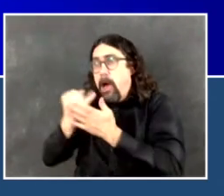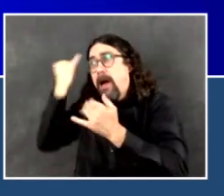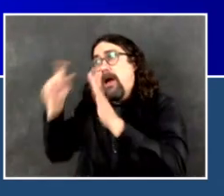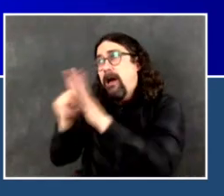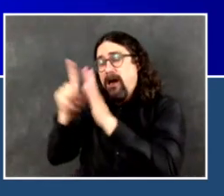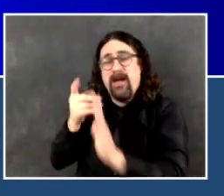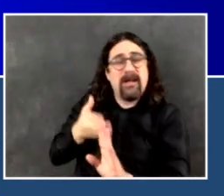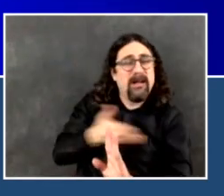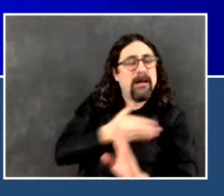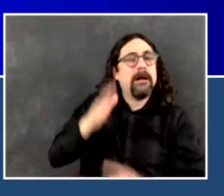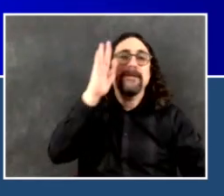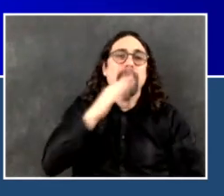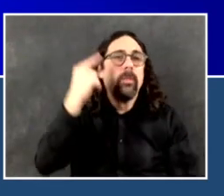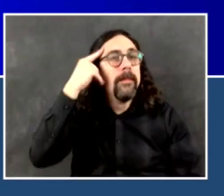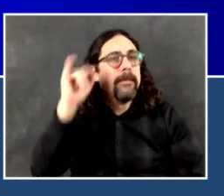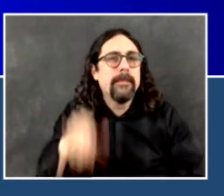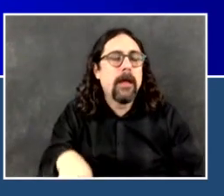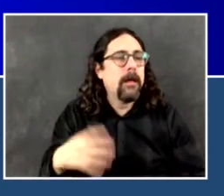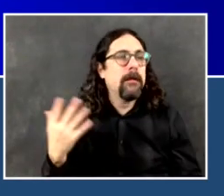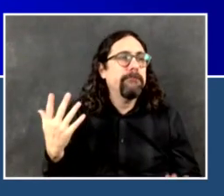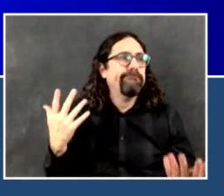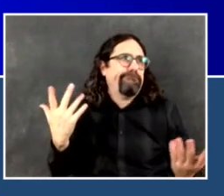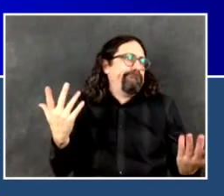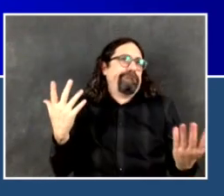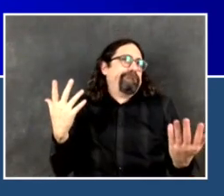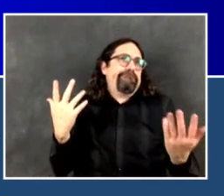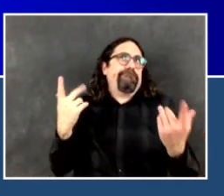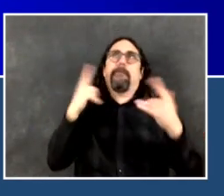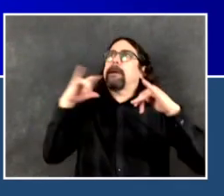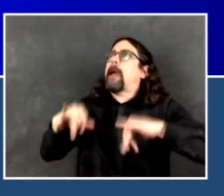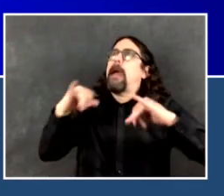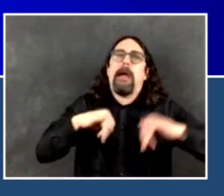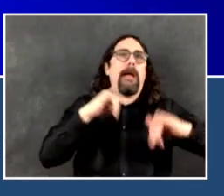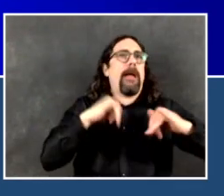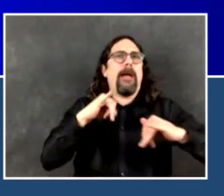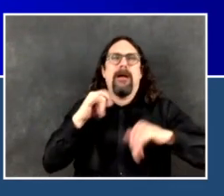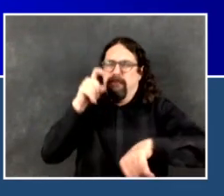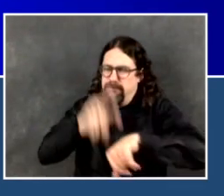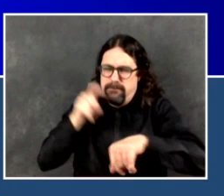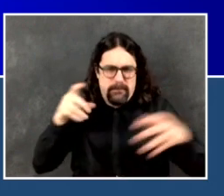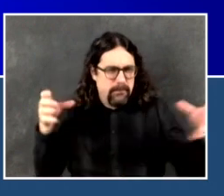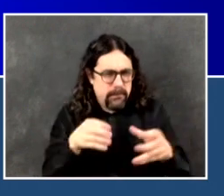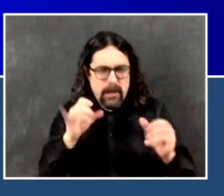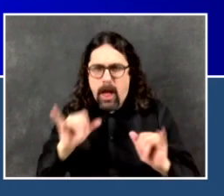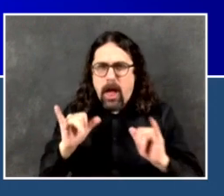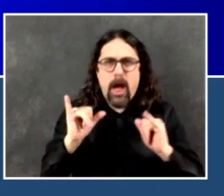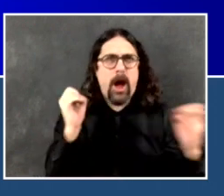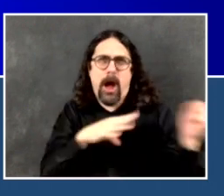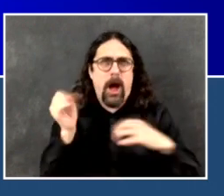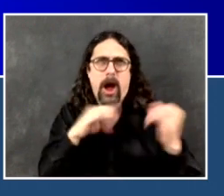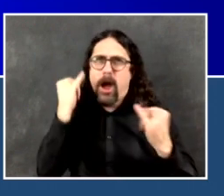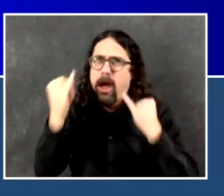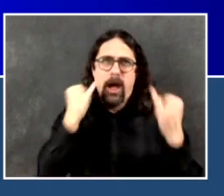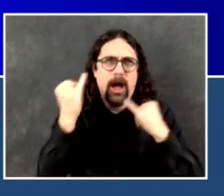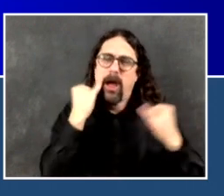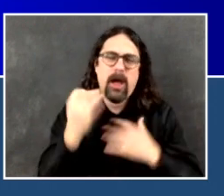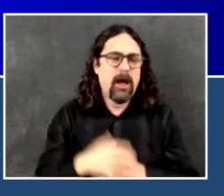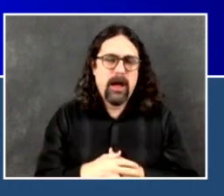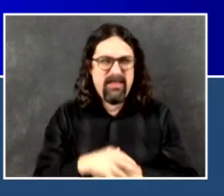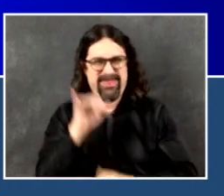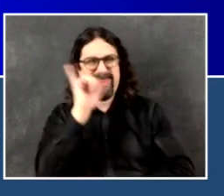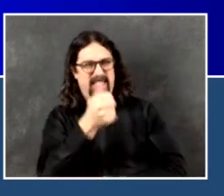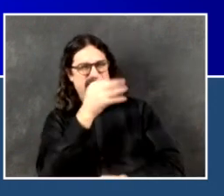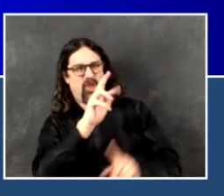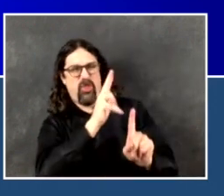the ideas for our time. We have to dream new dreams, and we need great thinkers to help us do it. And so I'm appointing today